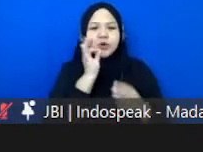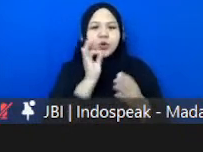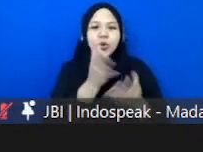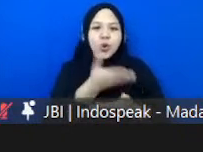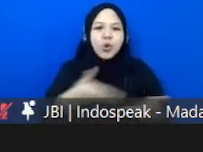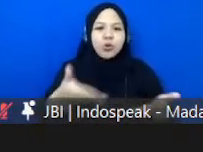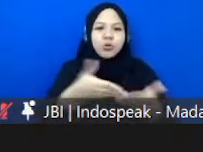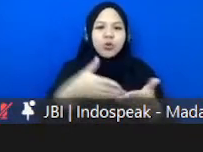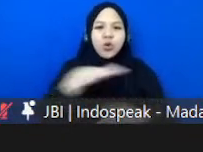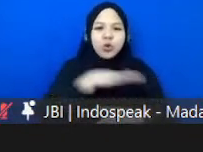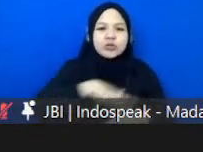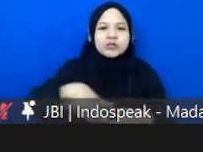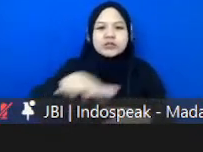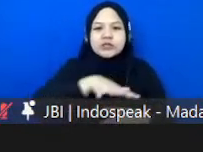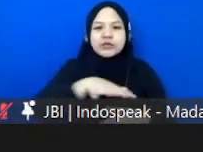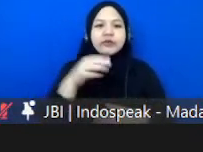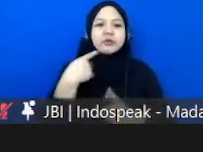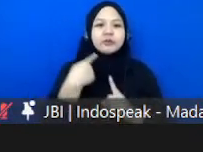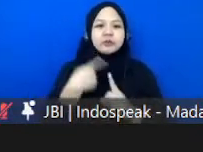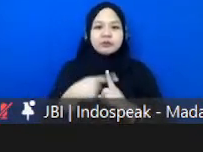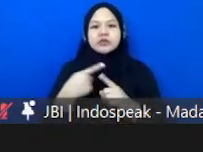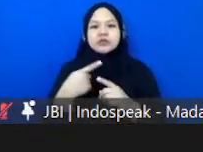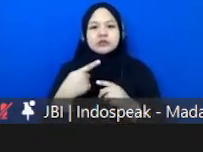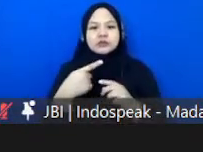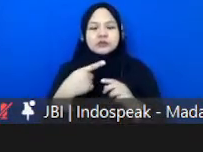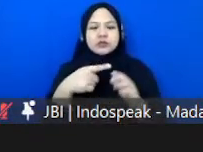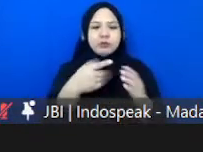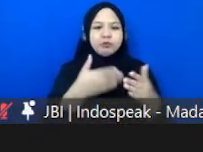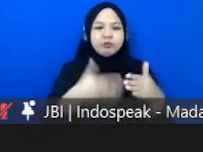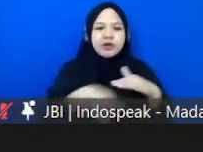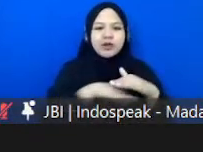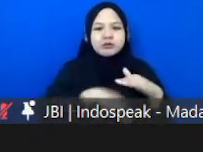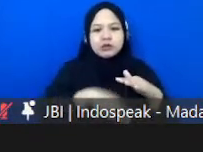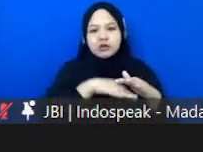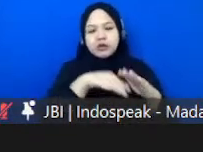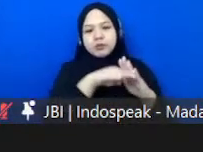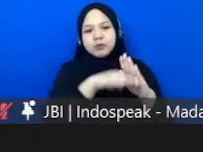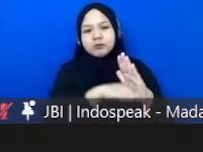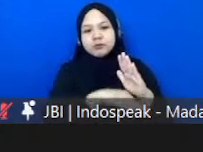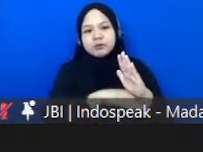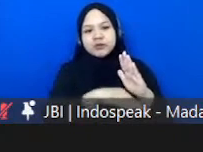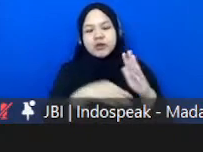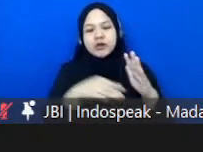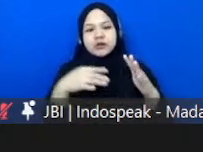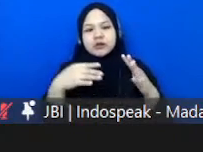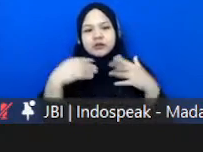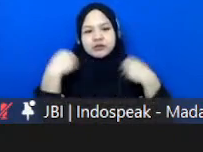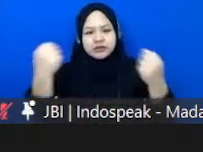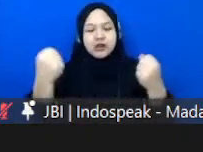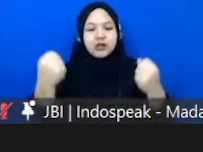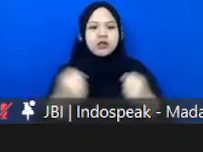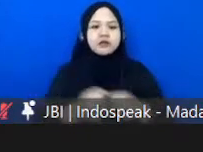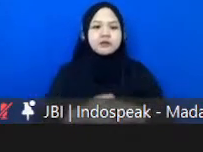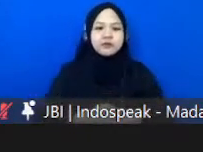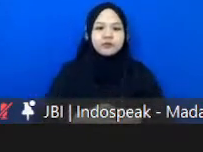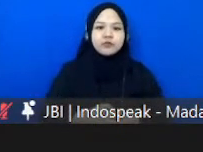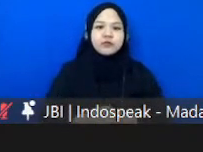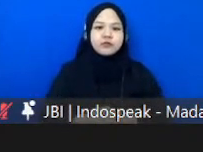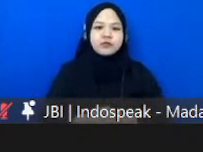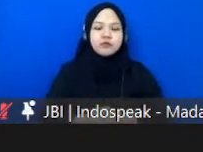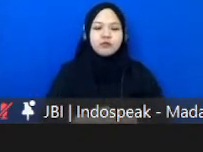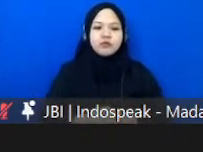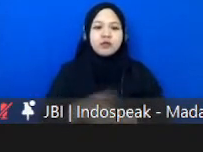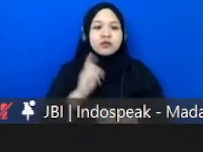same time, however, the fact that predatory elites were able to maintain and have recently reasserted their political dominance has